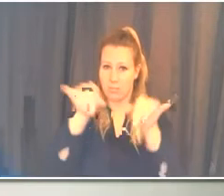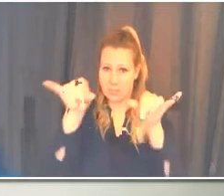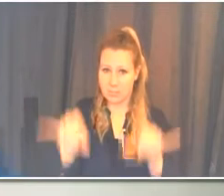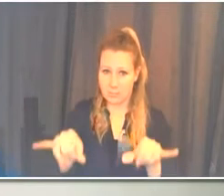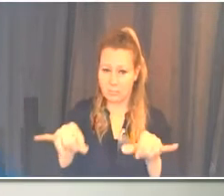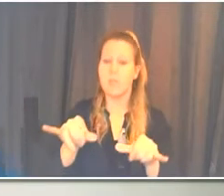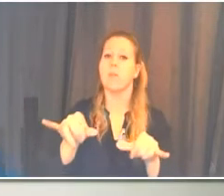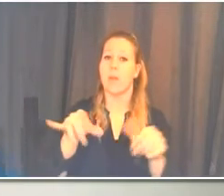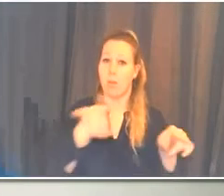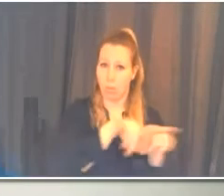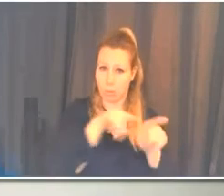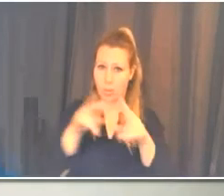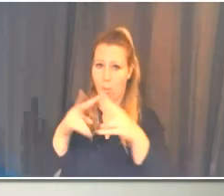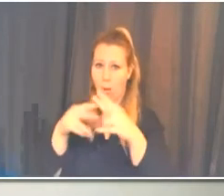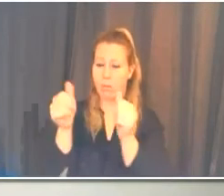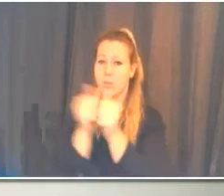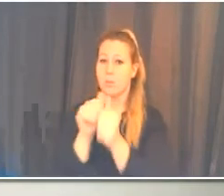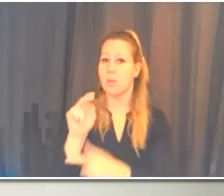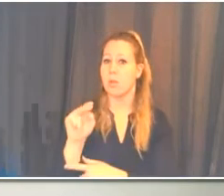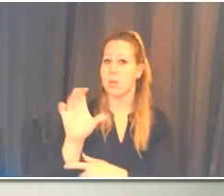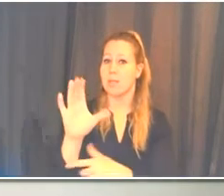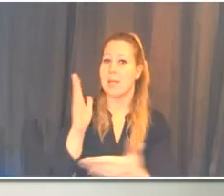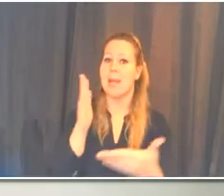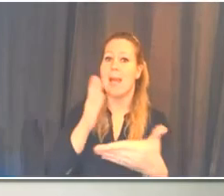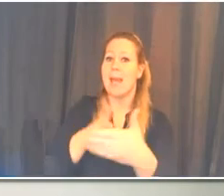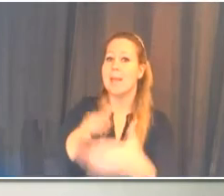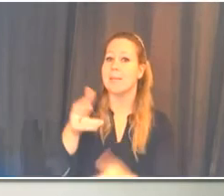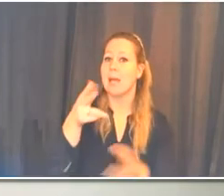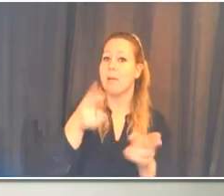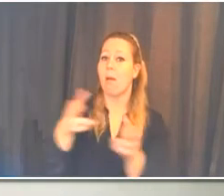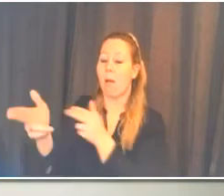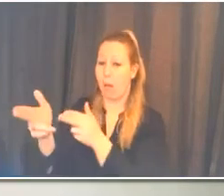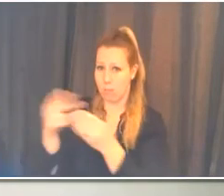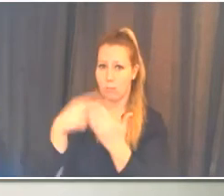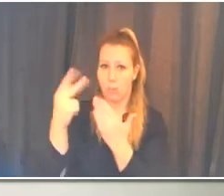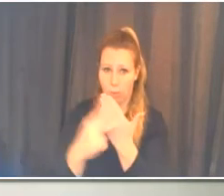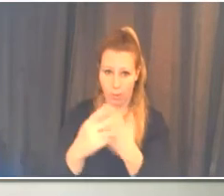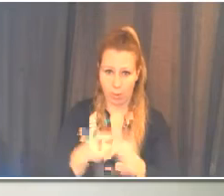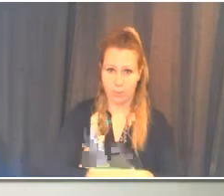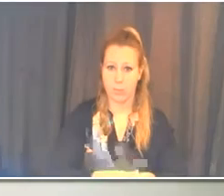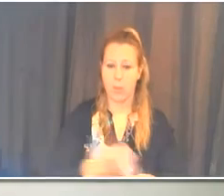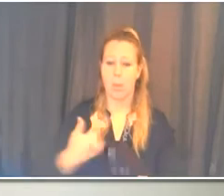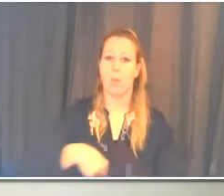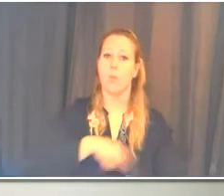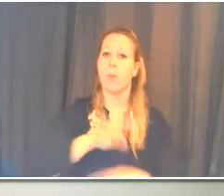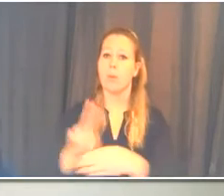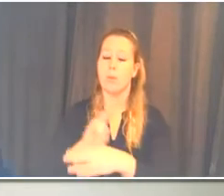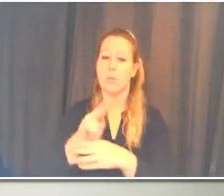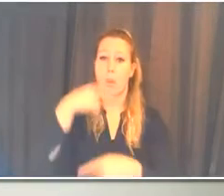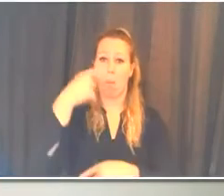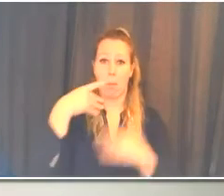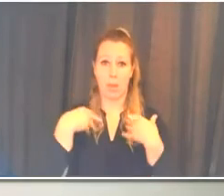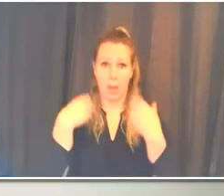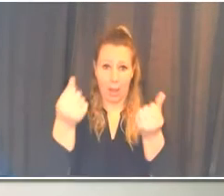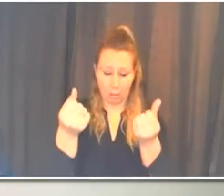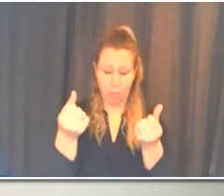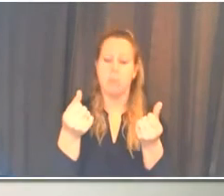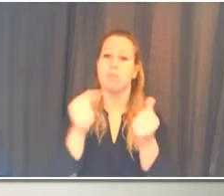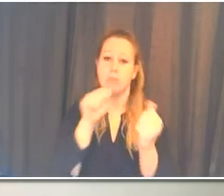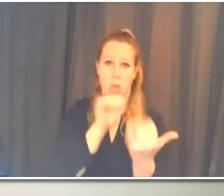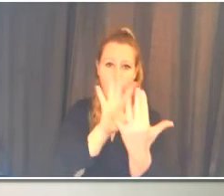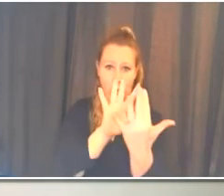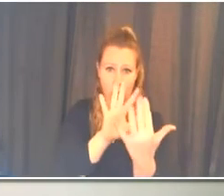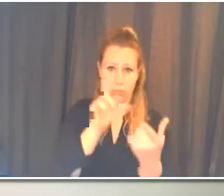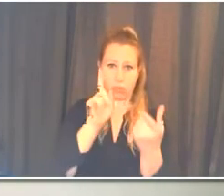harm rise provides Street Outreach public education training Community workshops and circles and gender-based programming rise